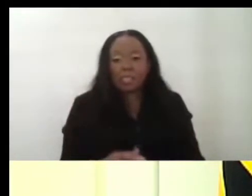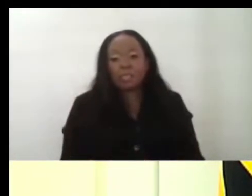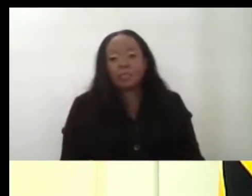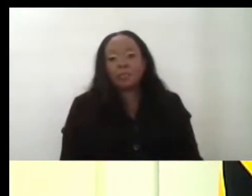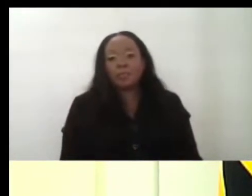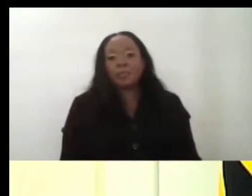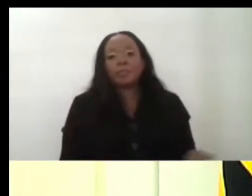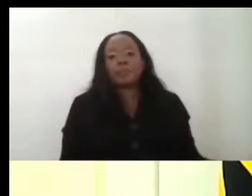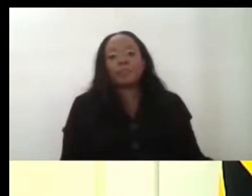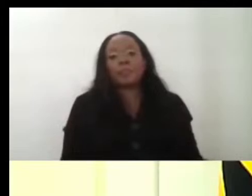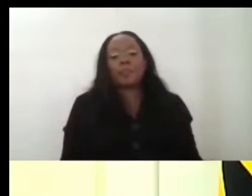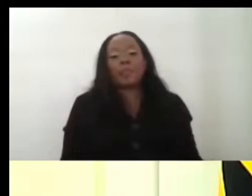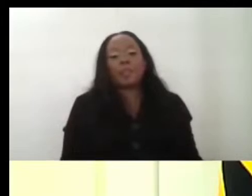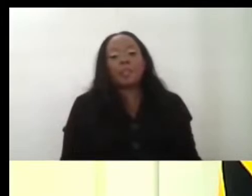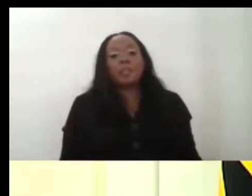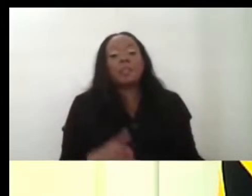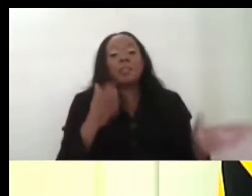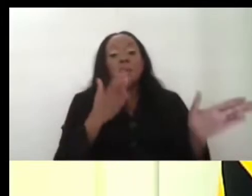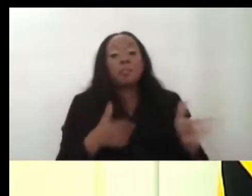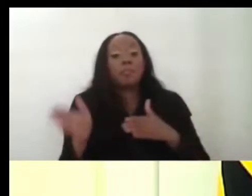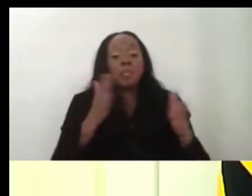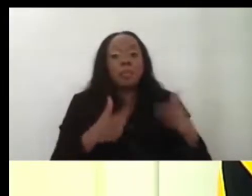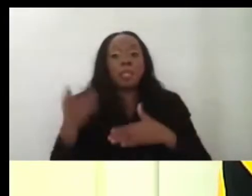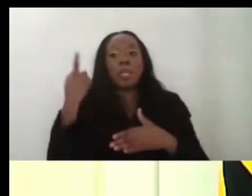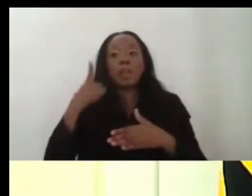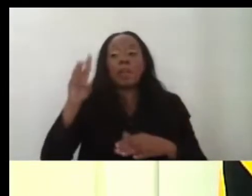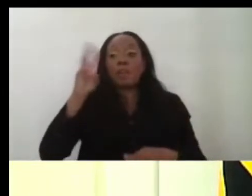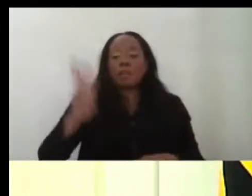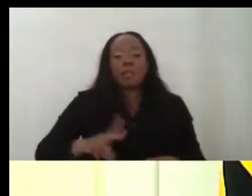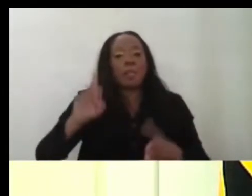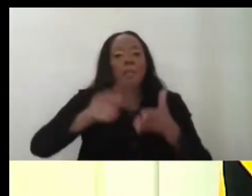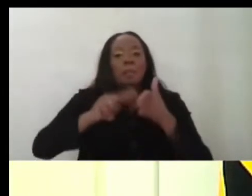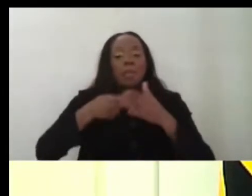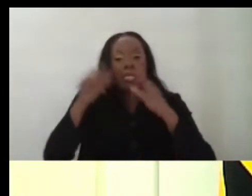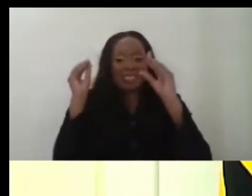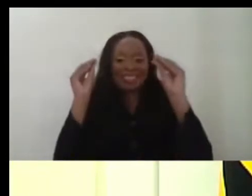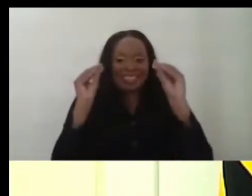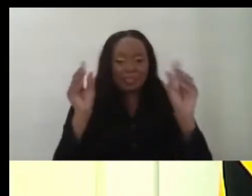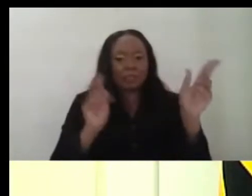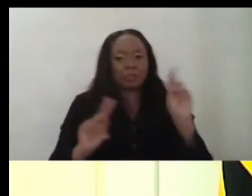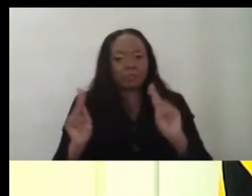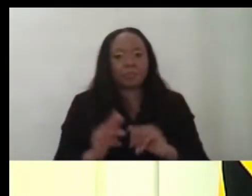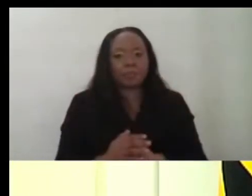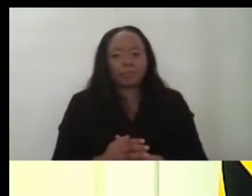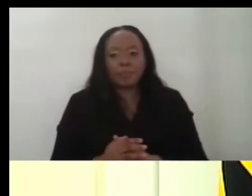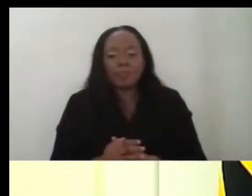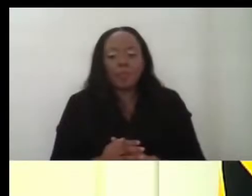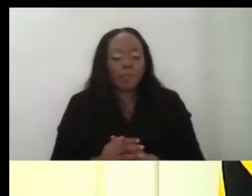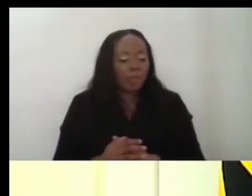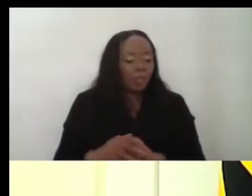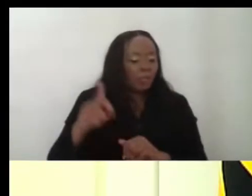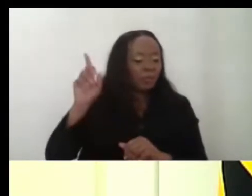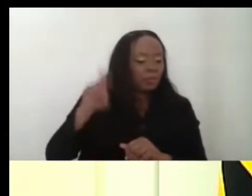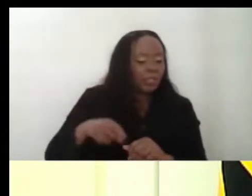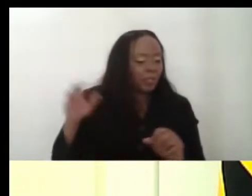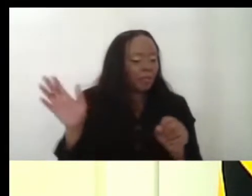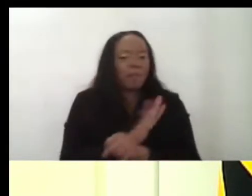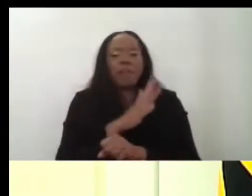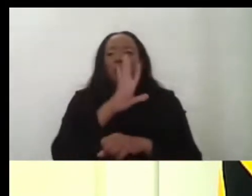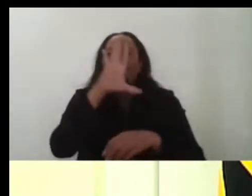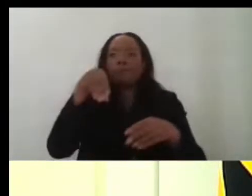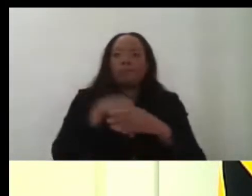Preparing for changing climate also means empowering our citizens through education. We cannot prepare for changing climate without the full participation of every